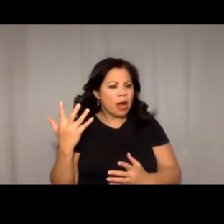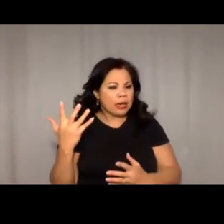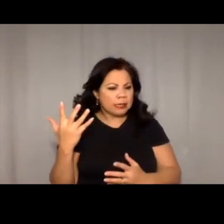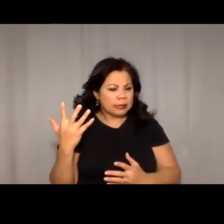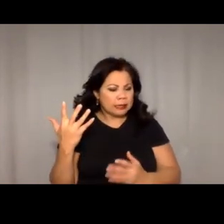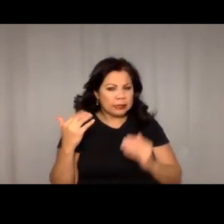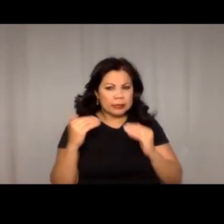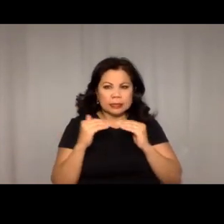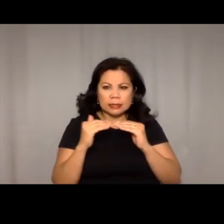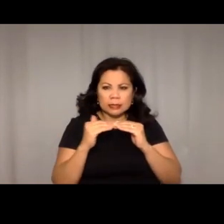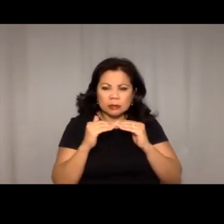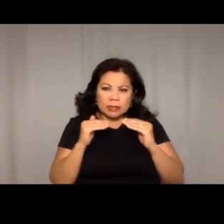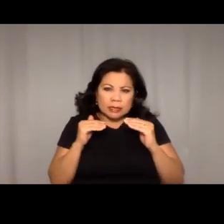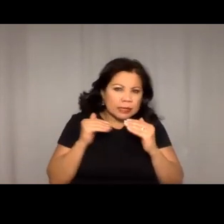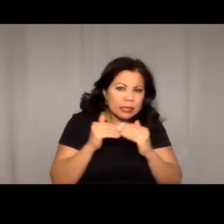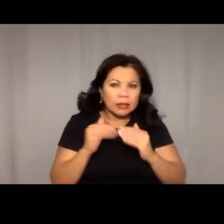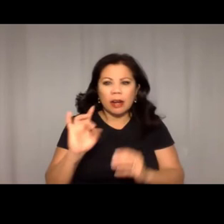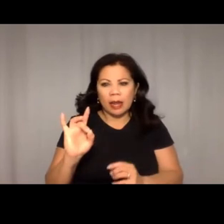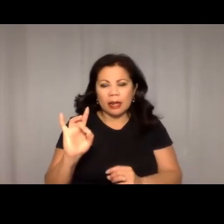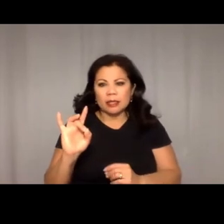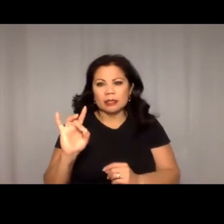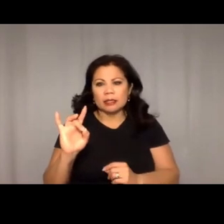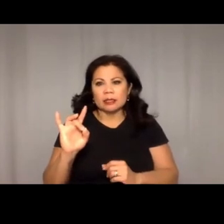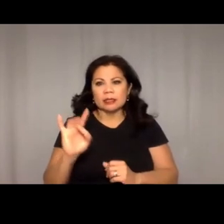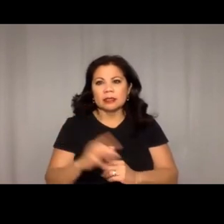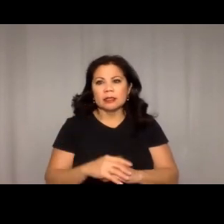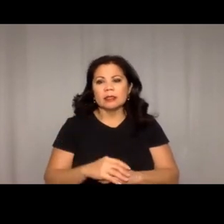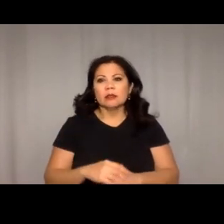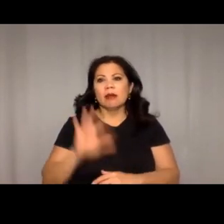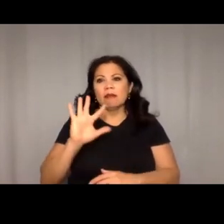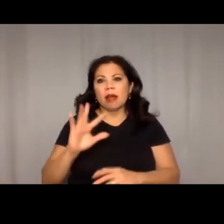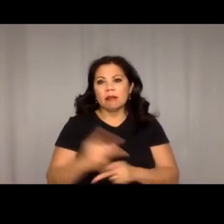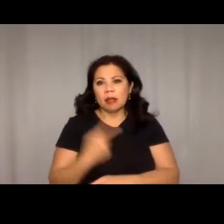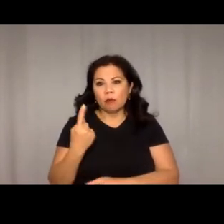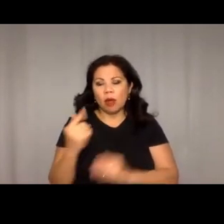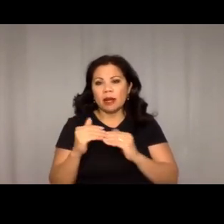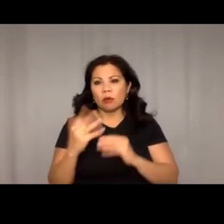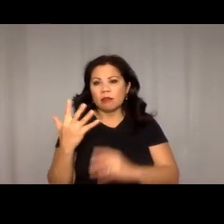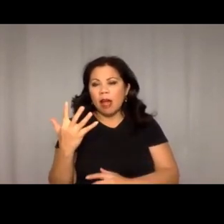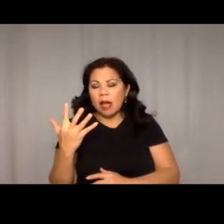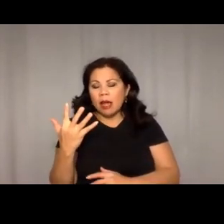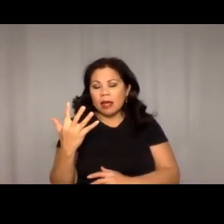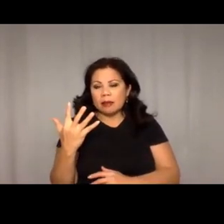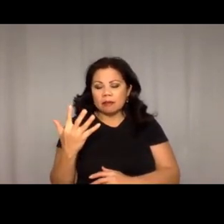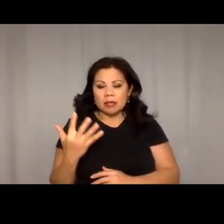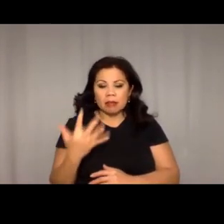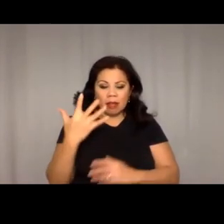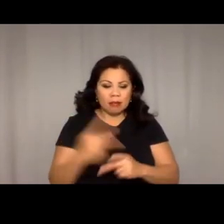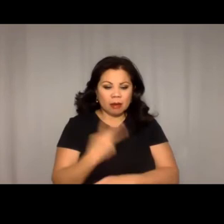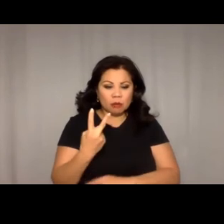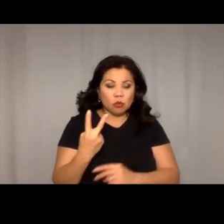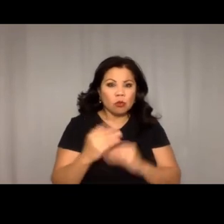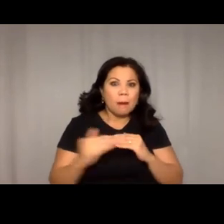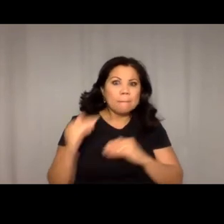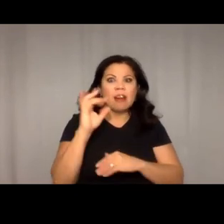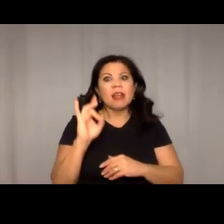number gets me close to 8? Okay, well, 5 times 1 is 5. 5 times 2 is 10. That's over 8. So 1